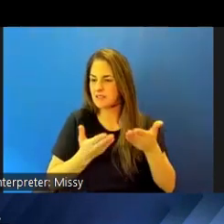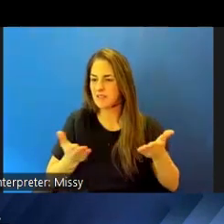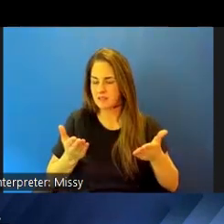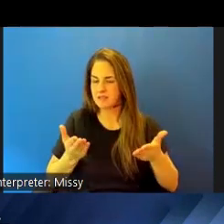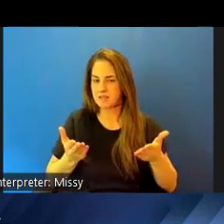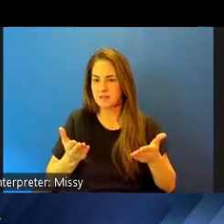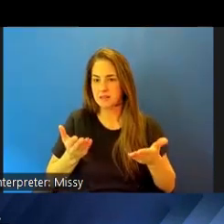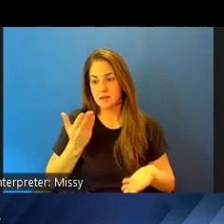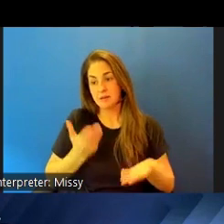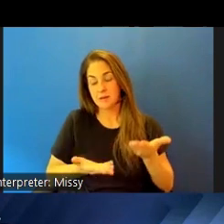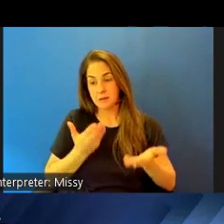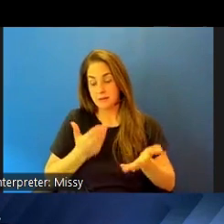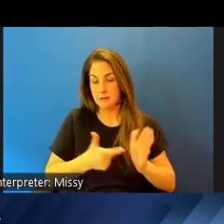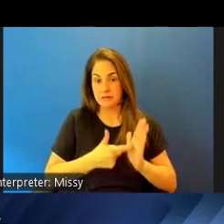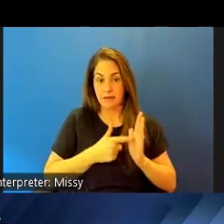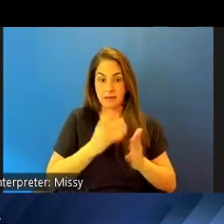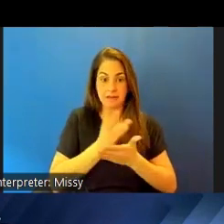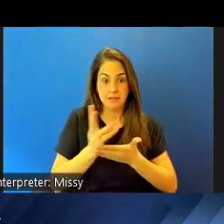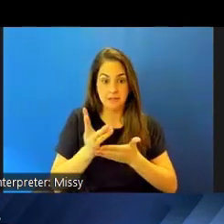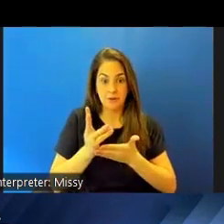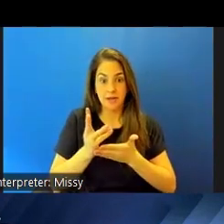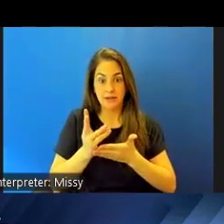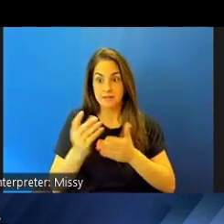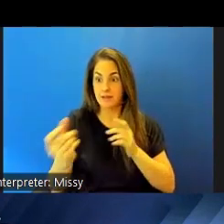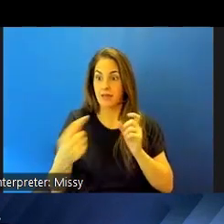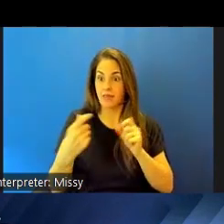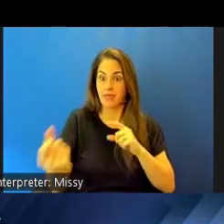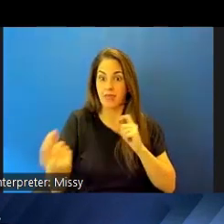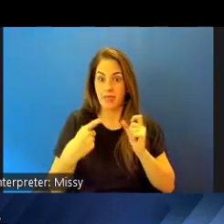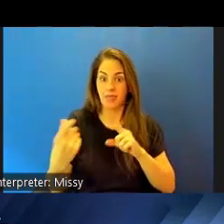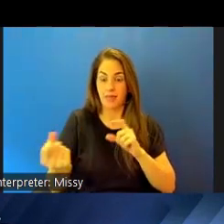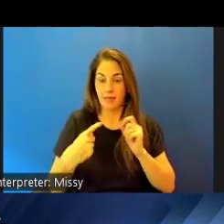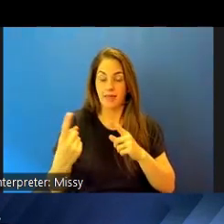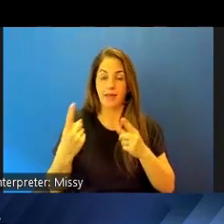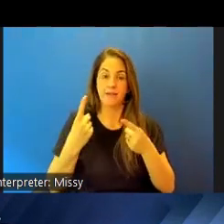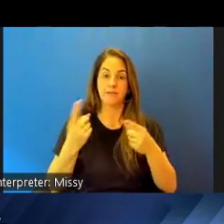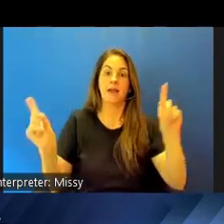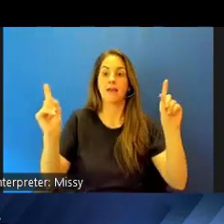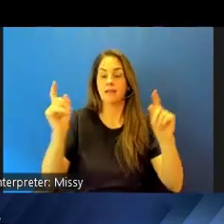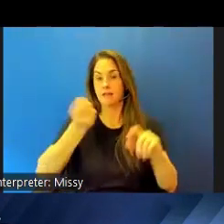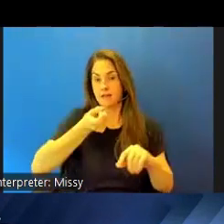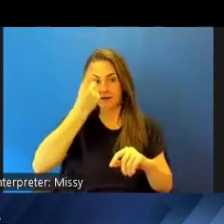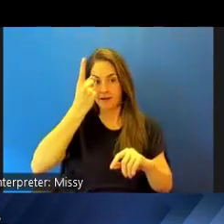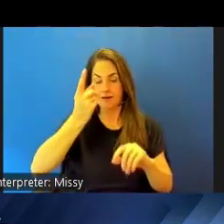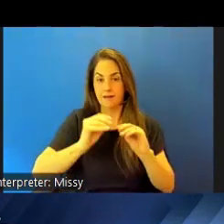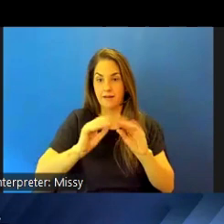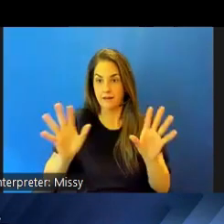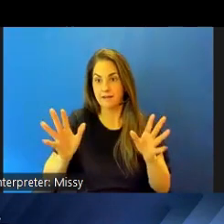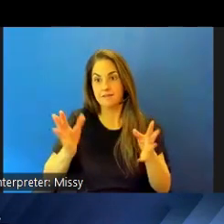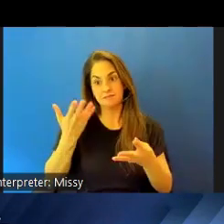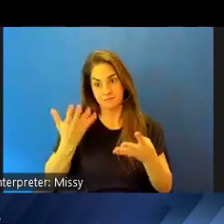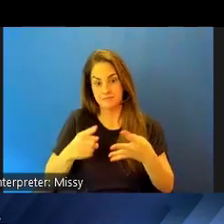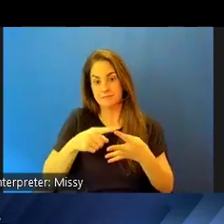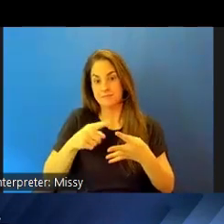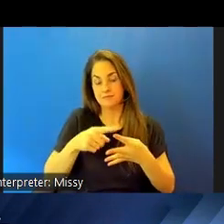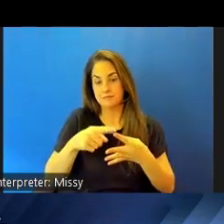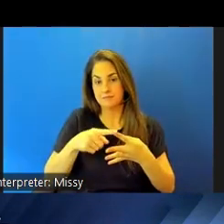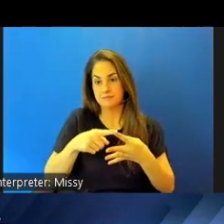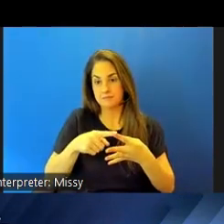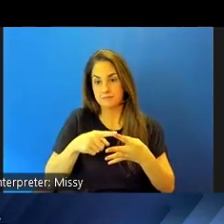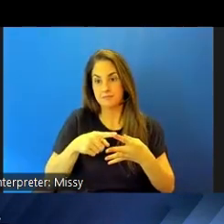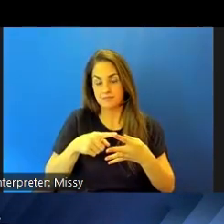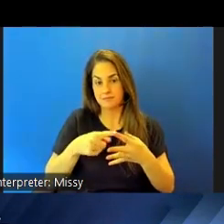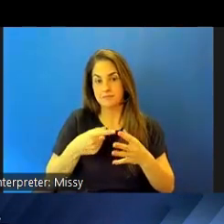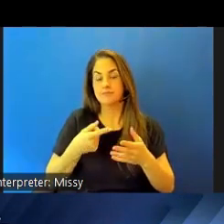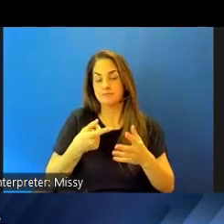may take 6 weeks of back and forth email before you know what's happening, and things like that. So this is trying to pull that